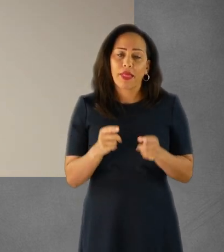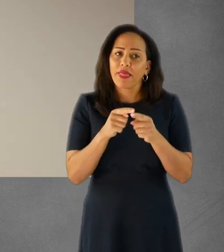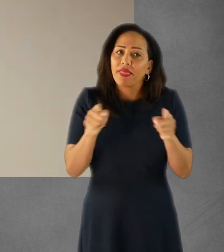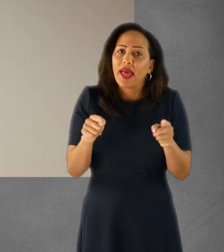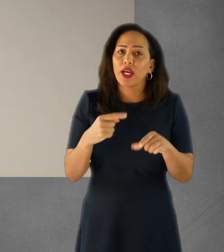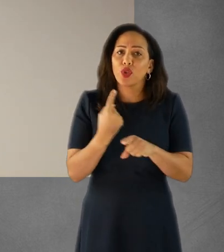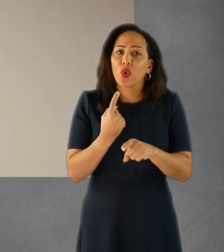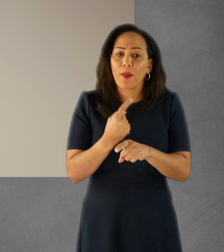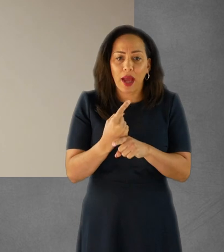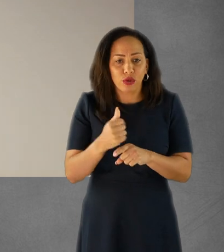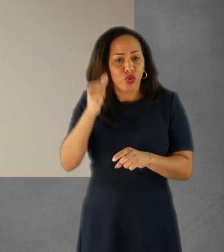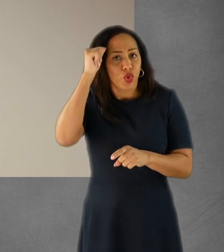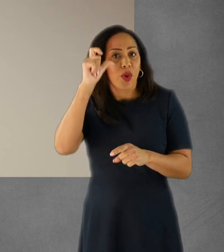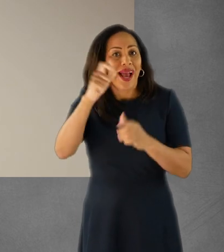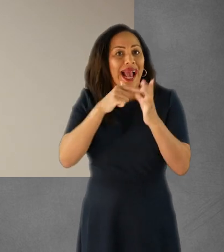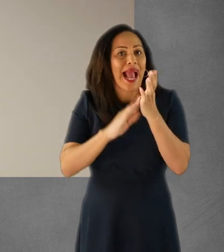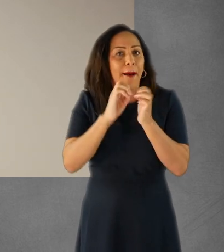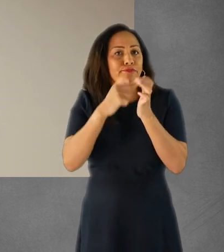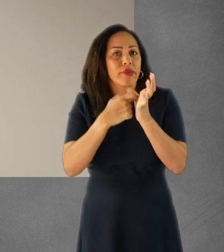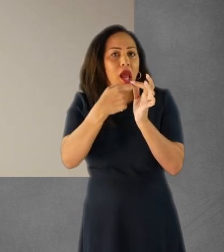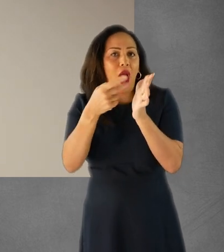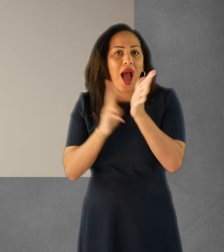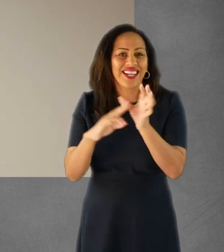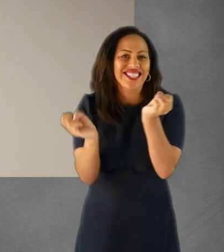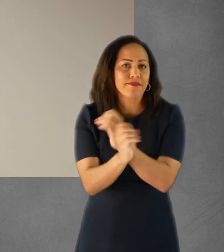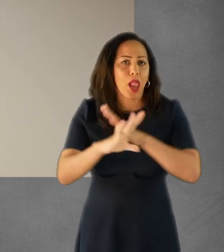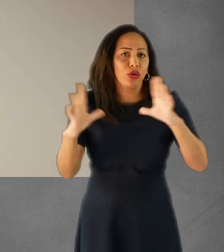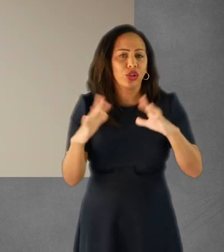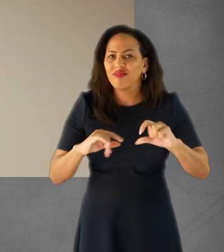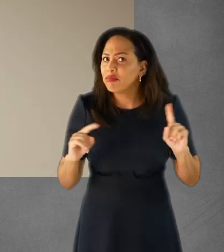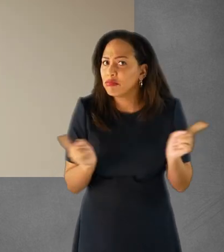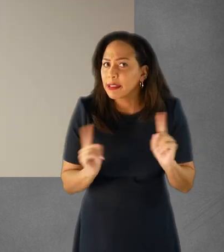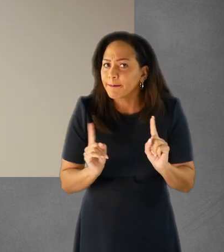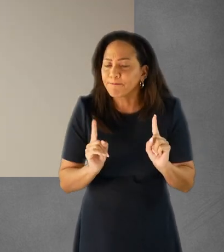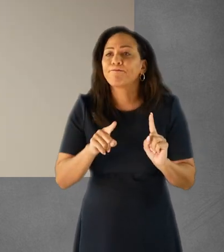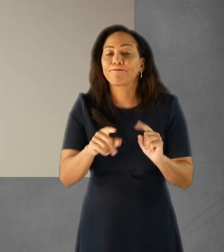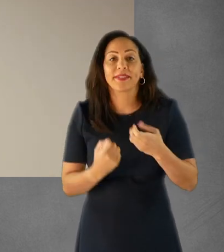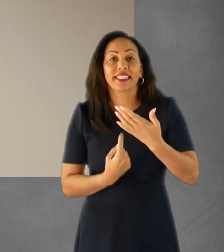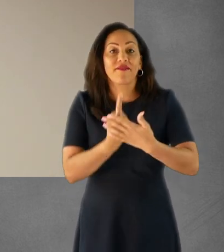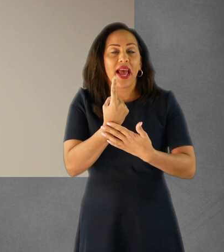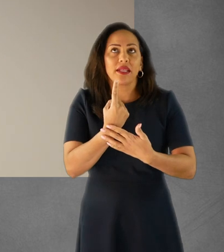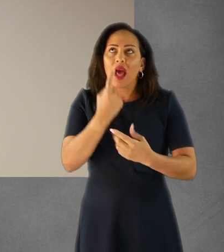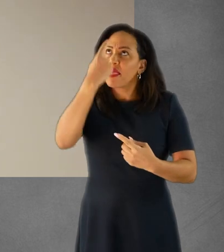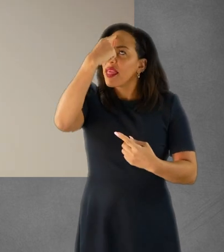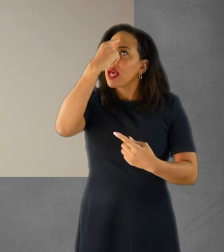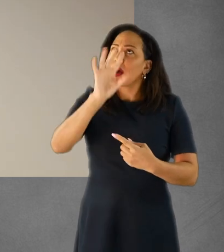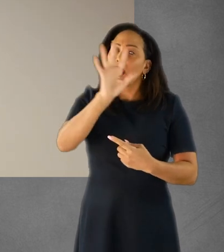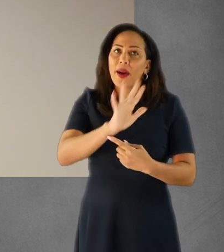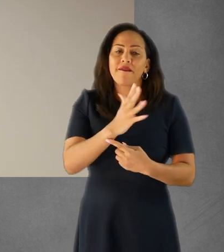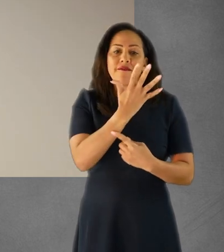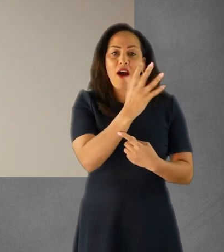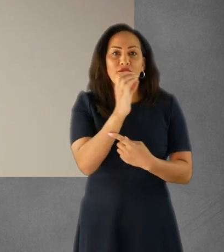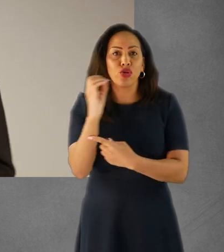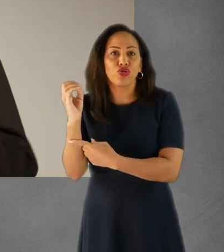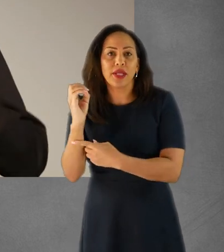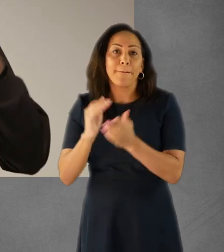about the cause of the Cambrian explosion. And the Cambrian explosion is this event, top of my head, I think 500 million